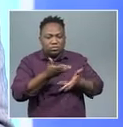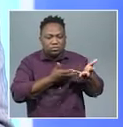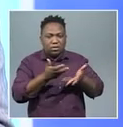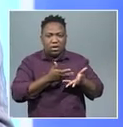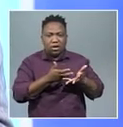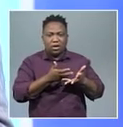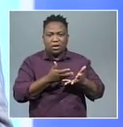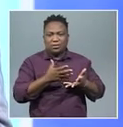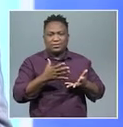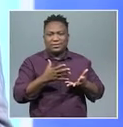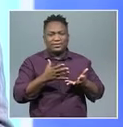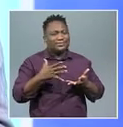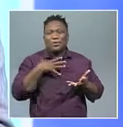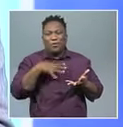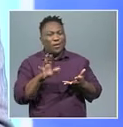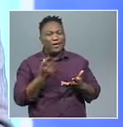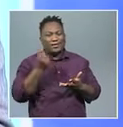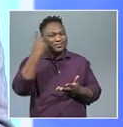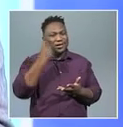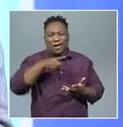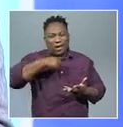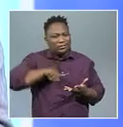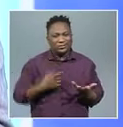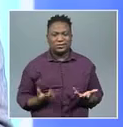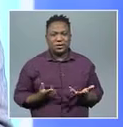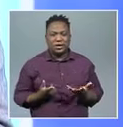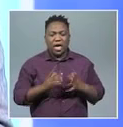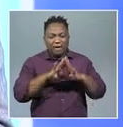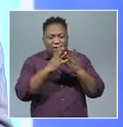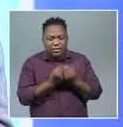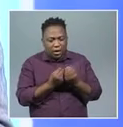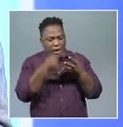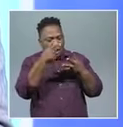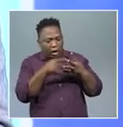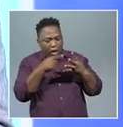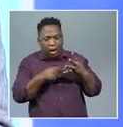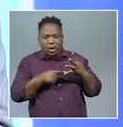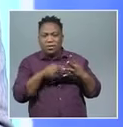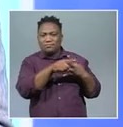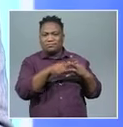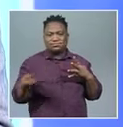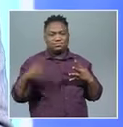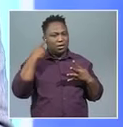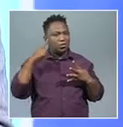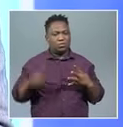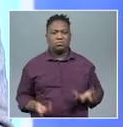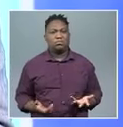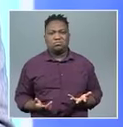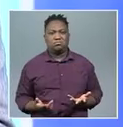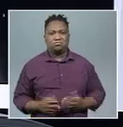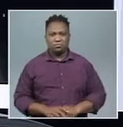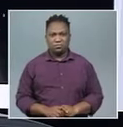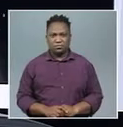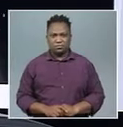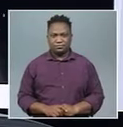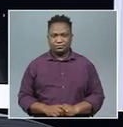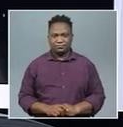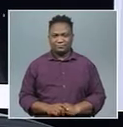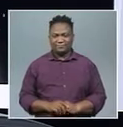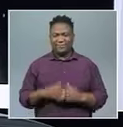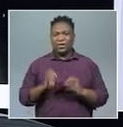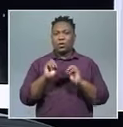listen attentively to some of the things we wanted to communicate to the National Executive Committee.